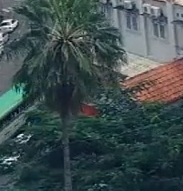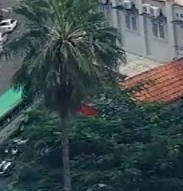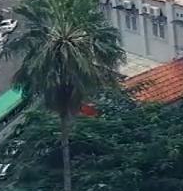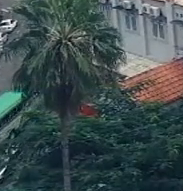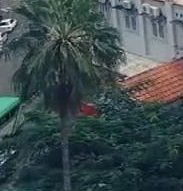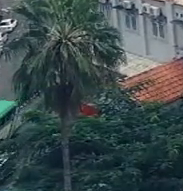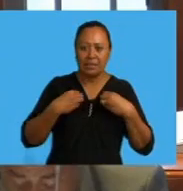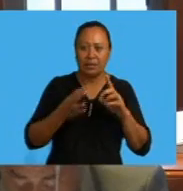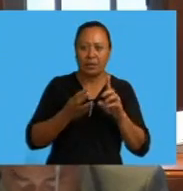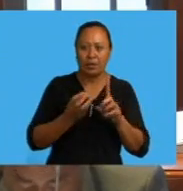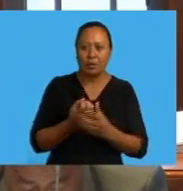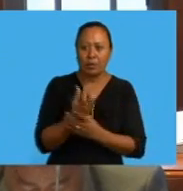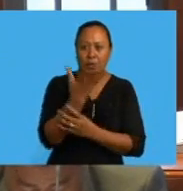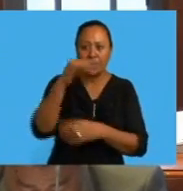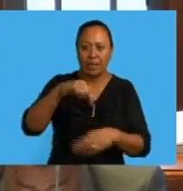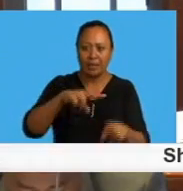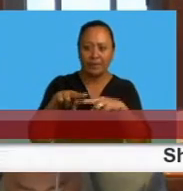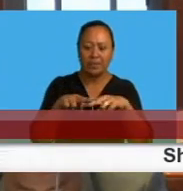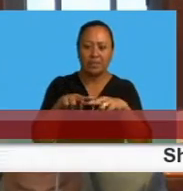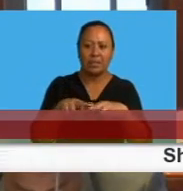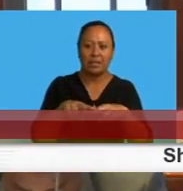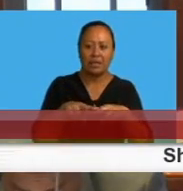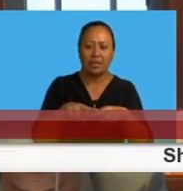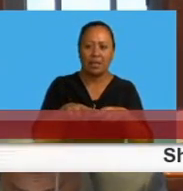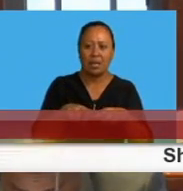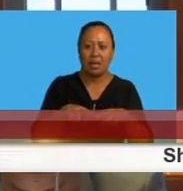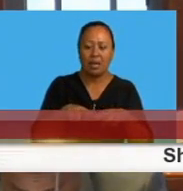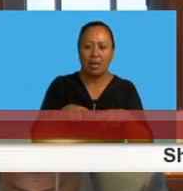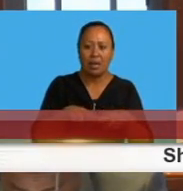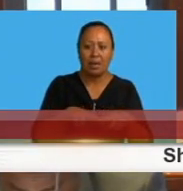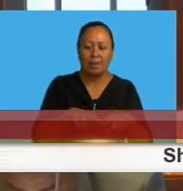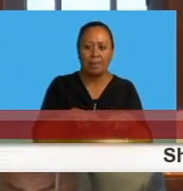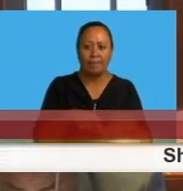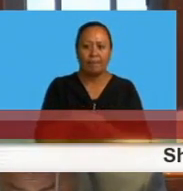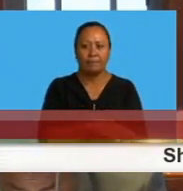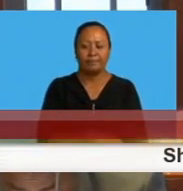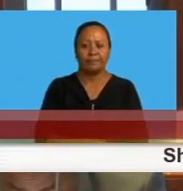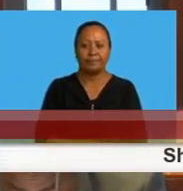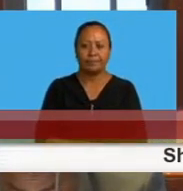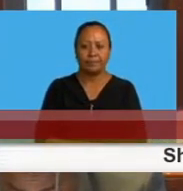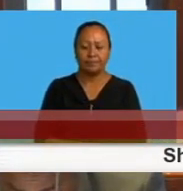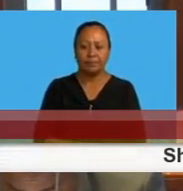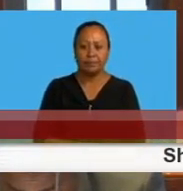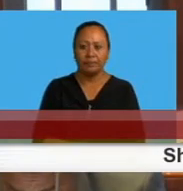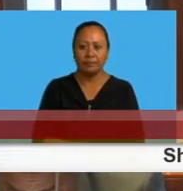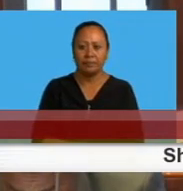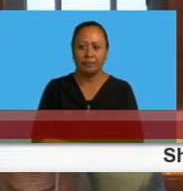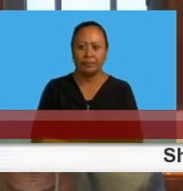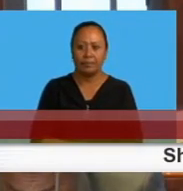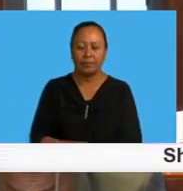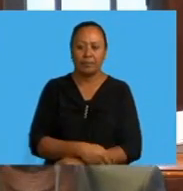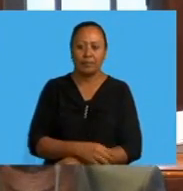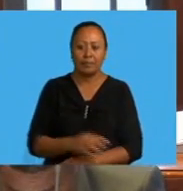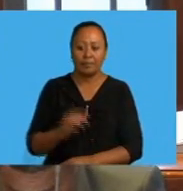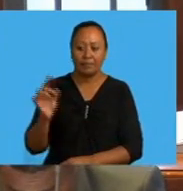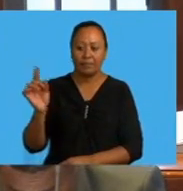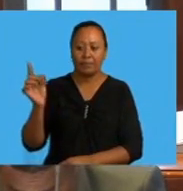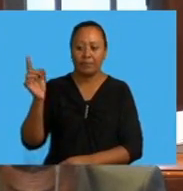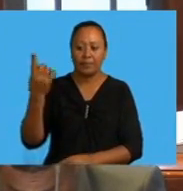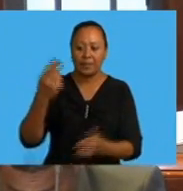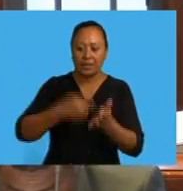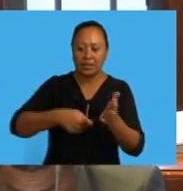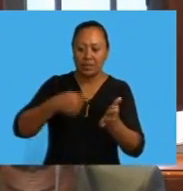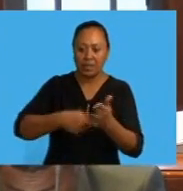the debt level. The Fiji First government is collecting more tax than any other time in Fiji's history. They first hit the $1 billion mark